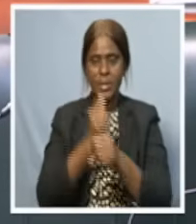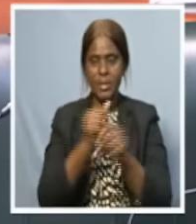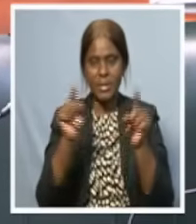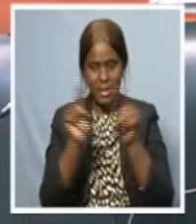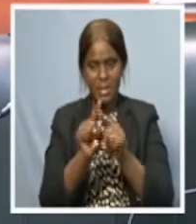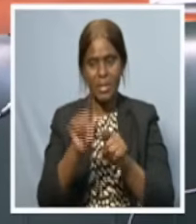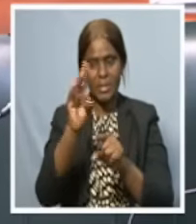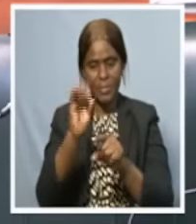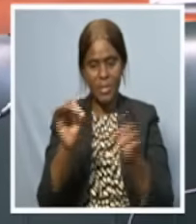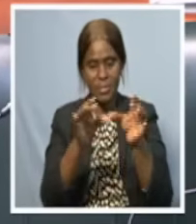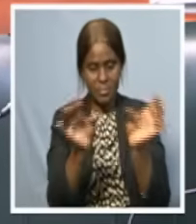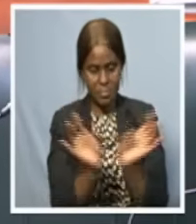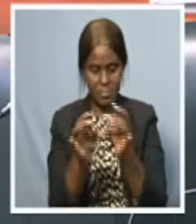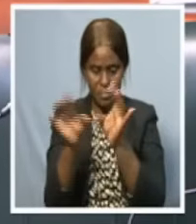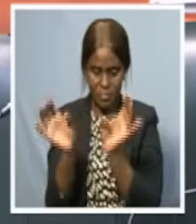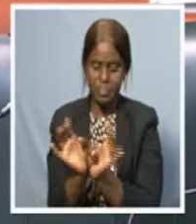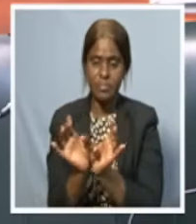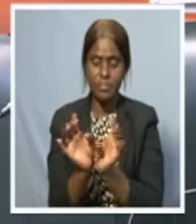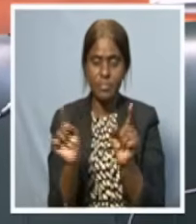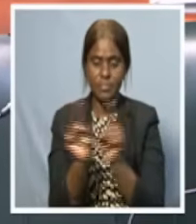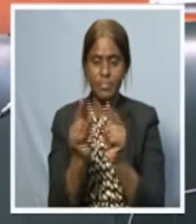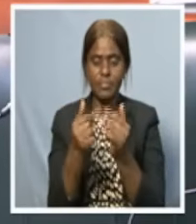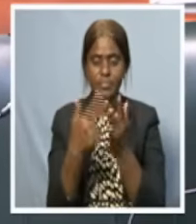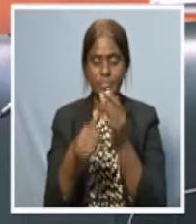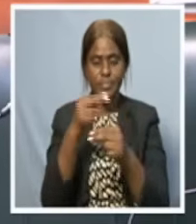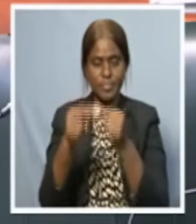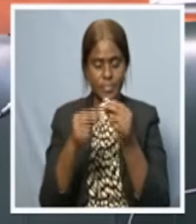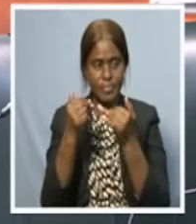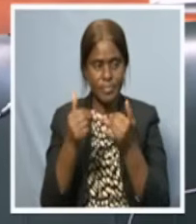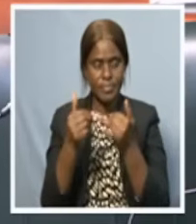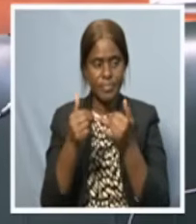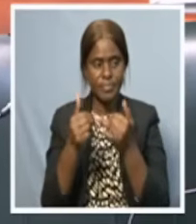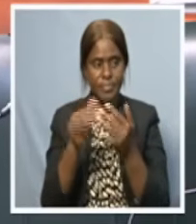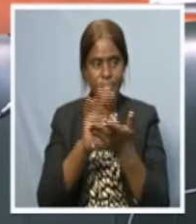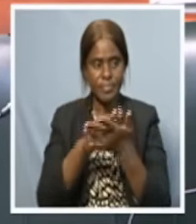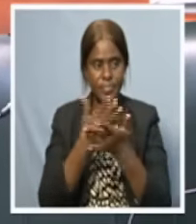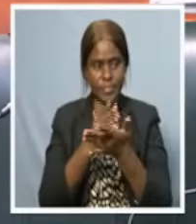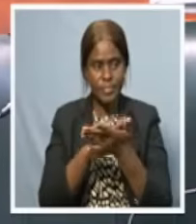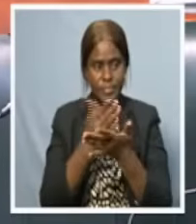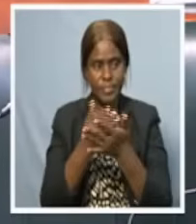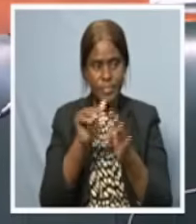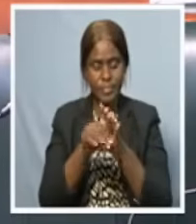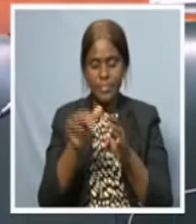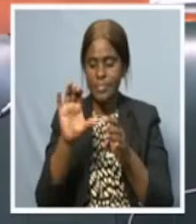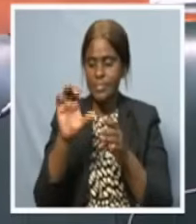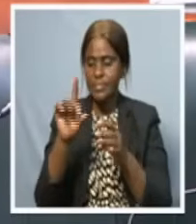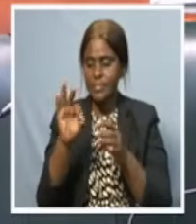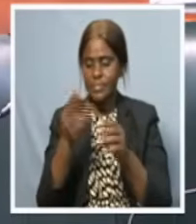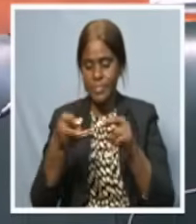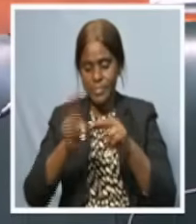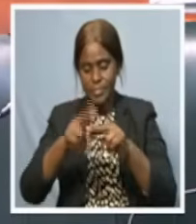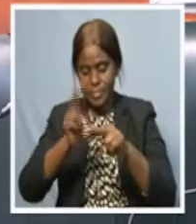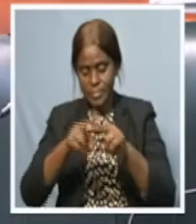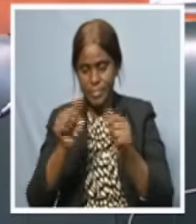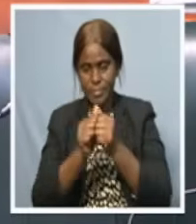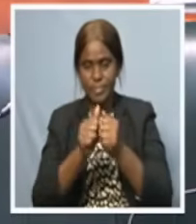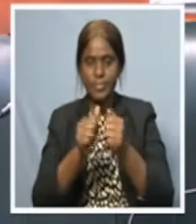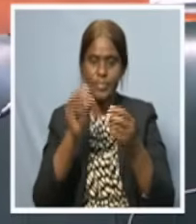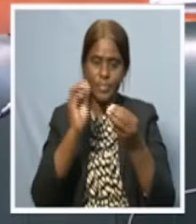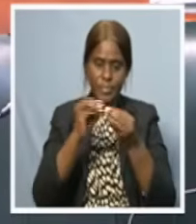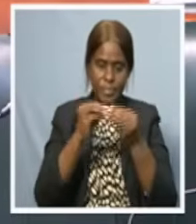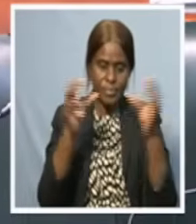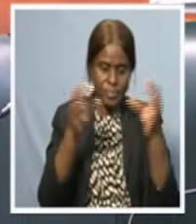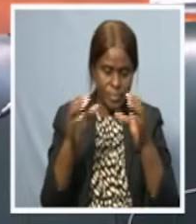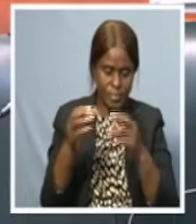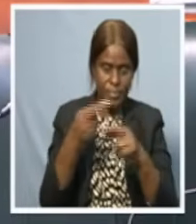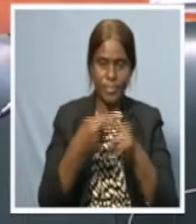received 70 constituencies, and which translates in increased CDF and more